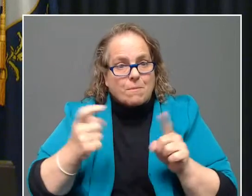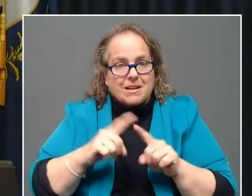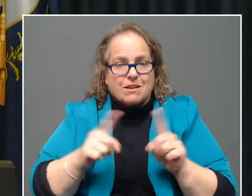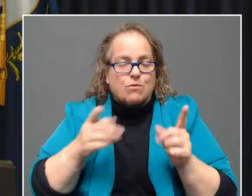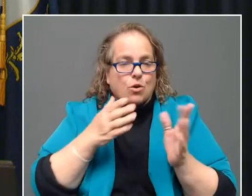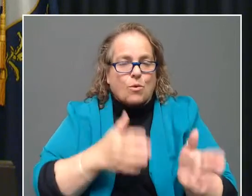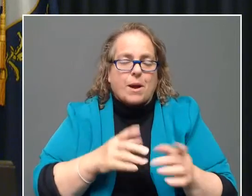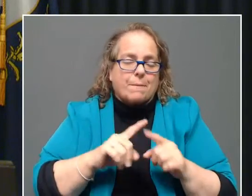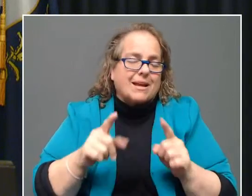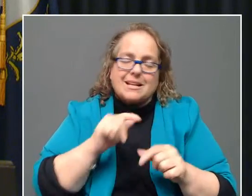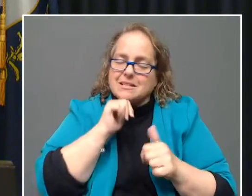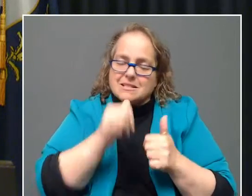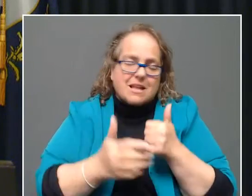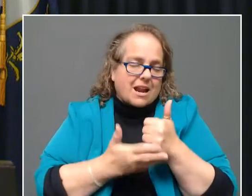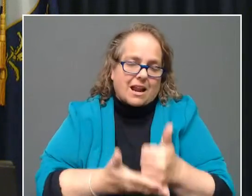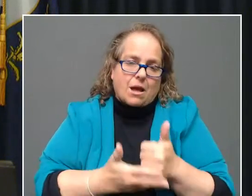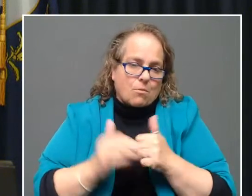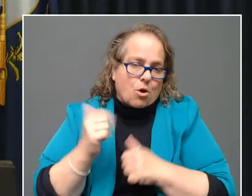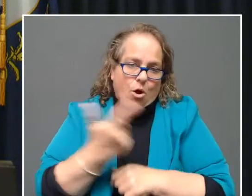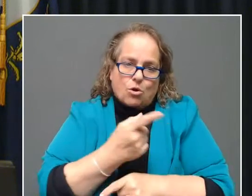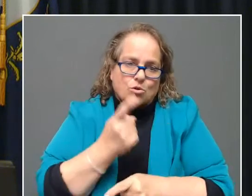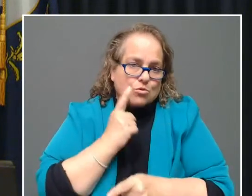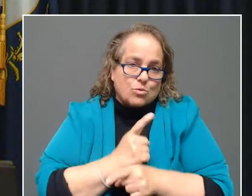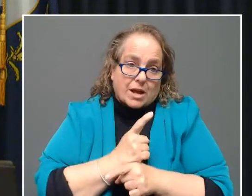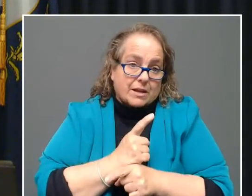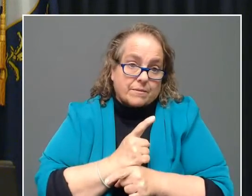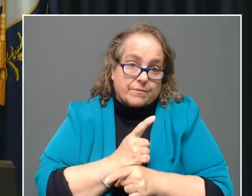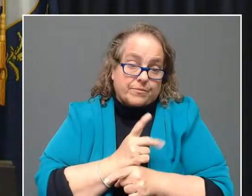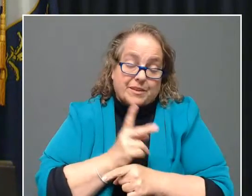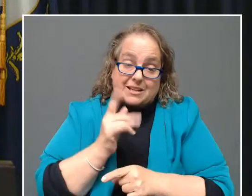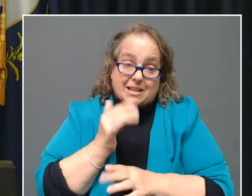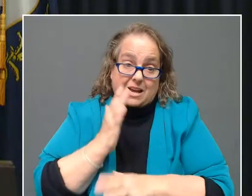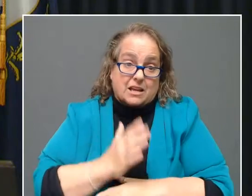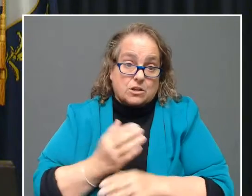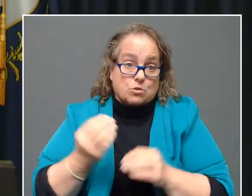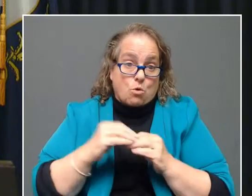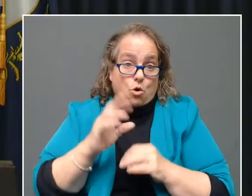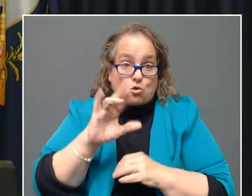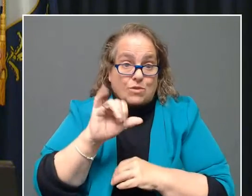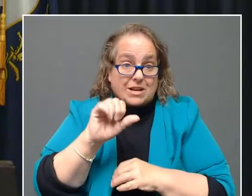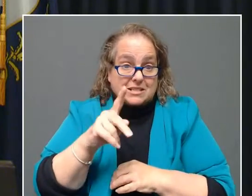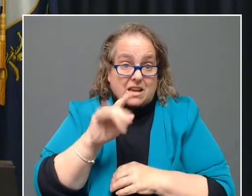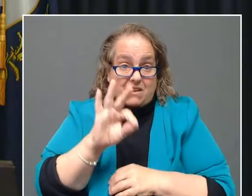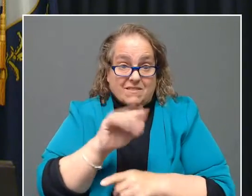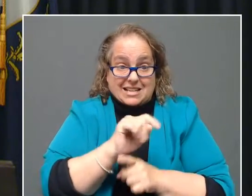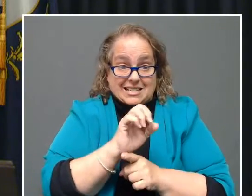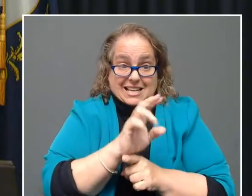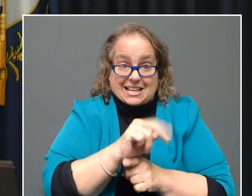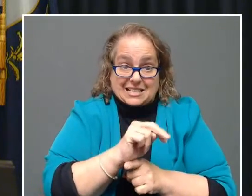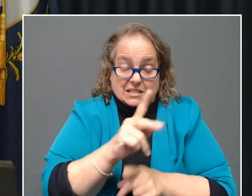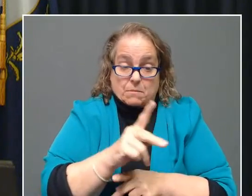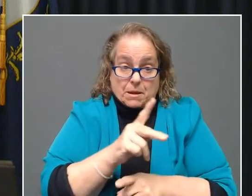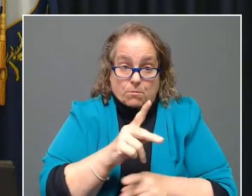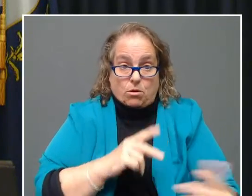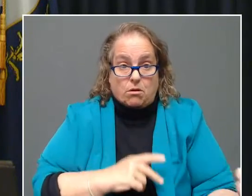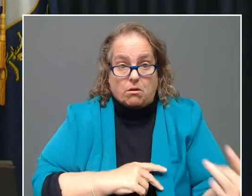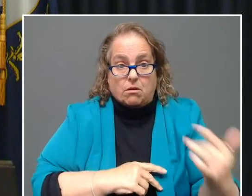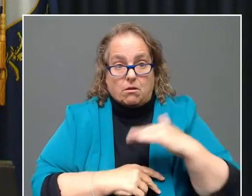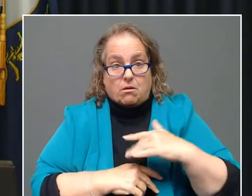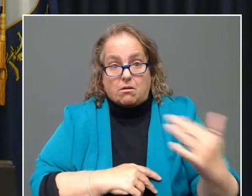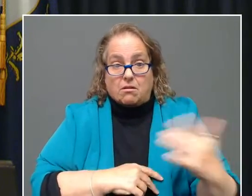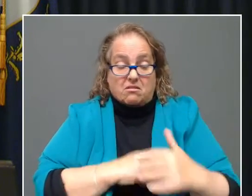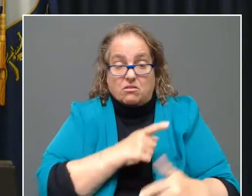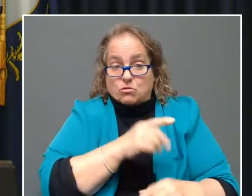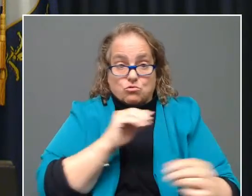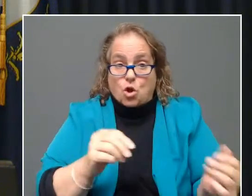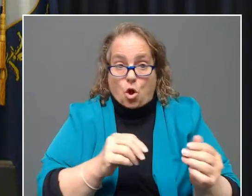doesn't help any of us. And you're right. Kentuckians are going to be more at risk if Tennesseans are not under a mask mandate, which they haven't been